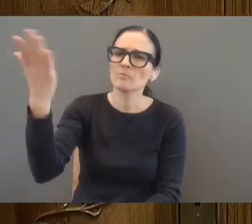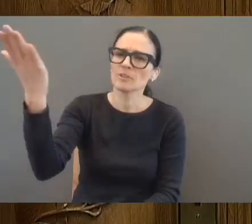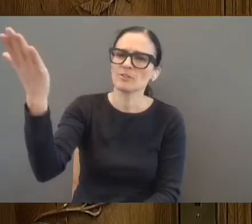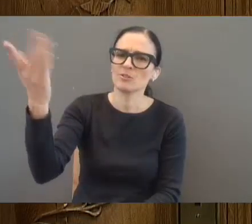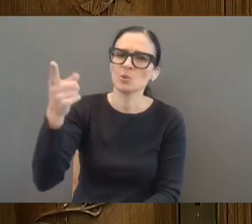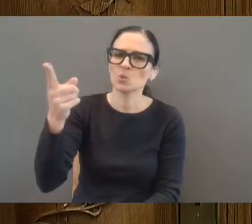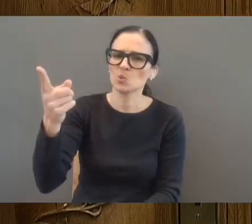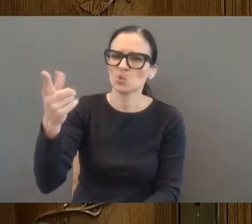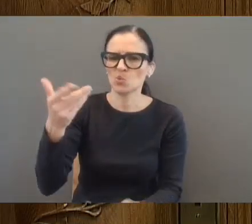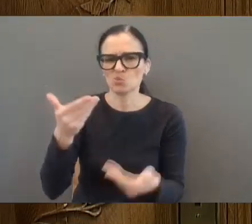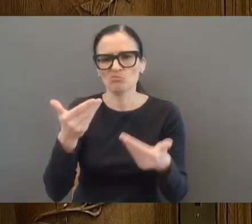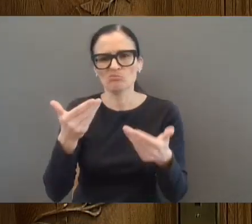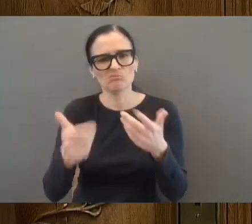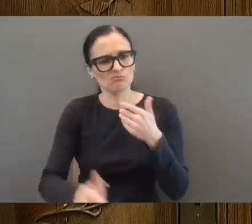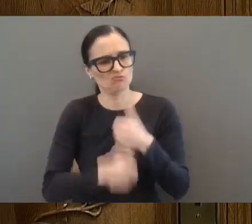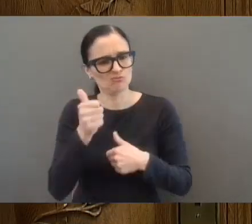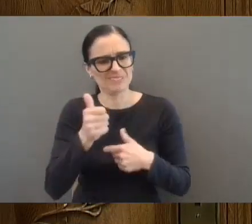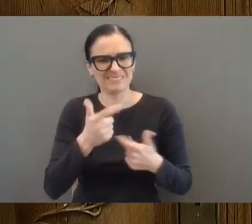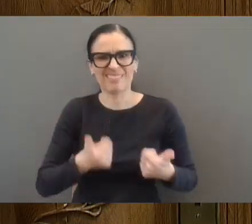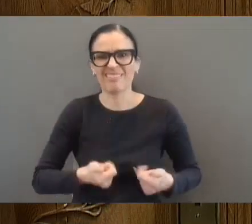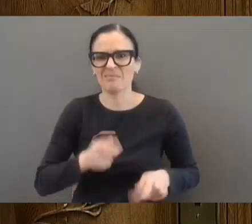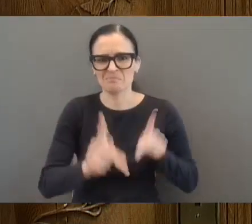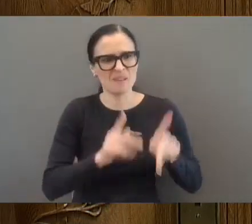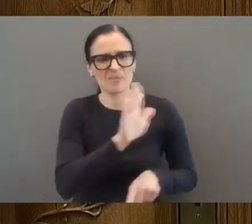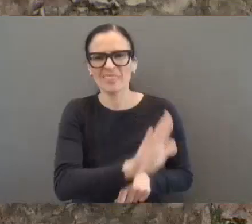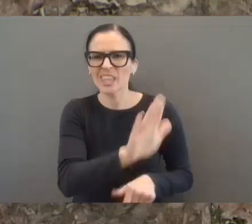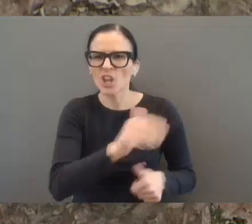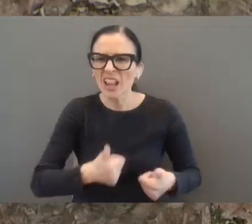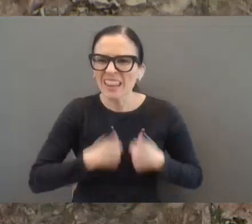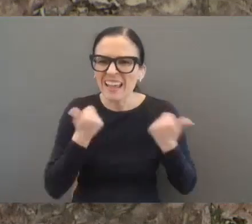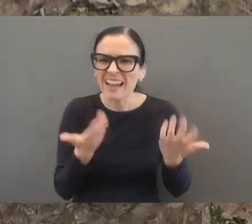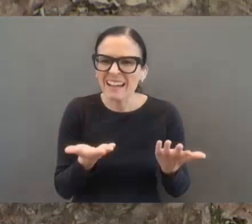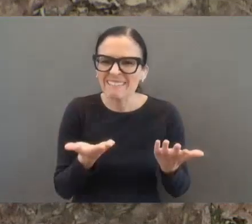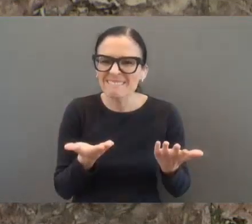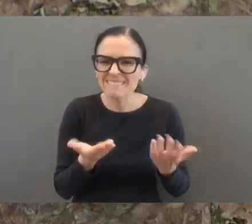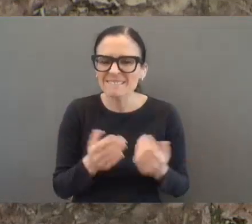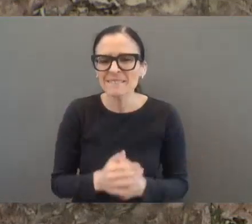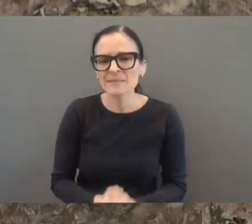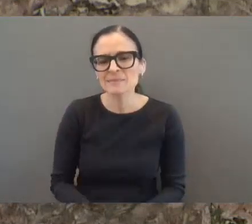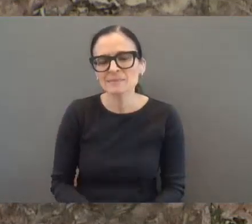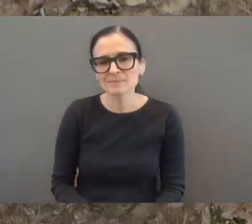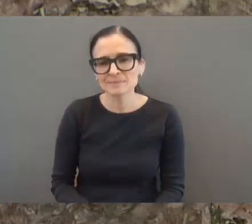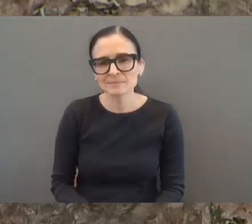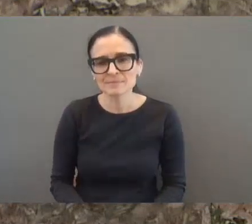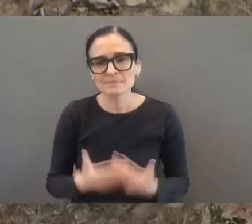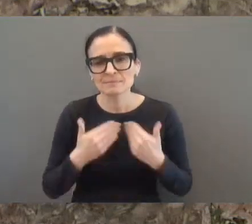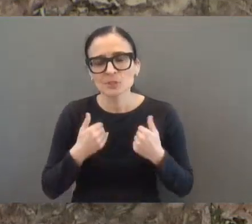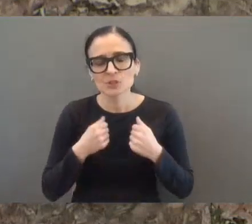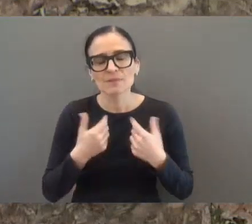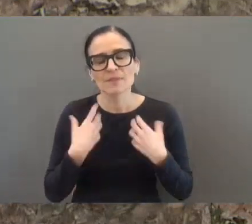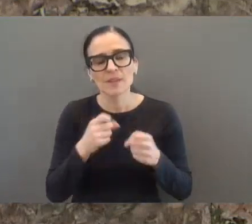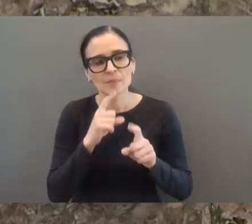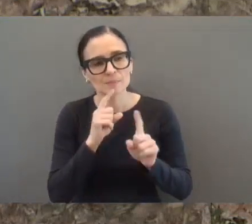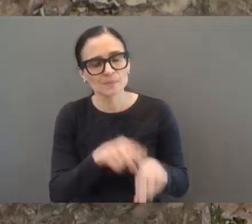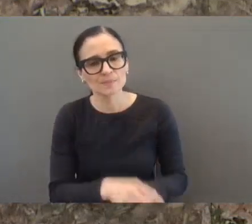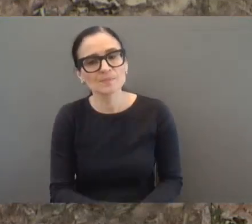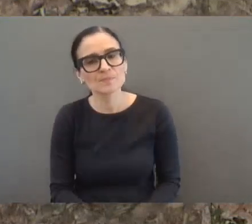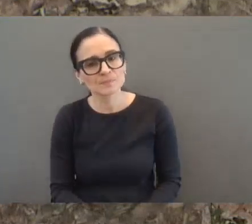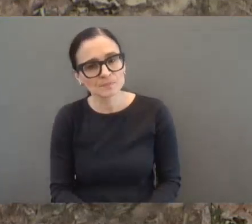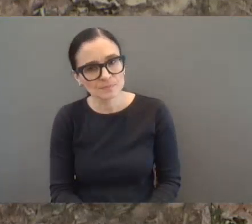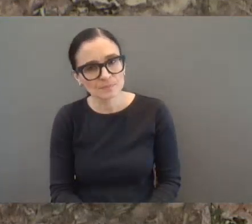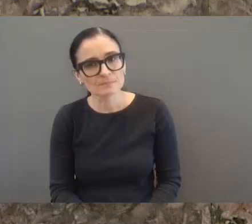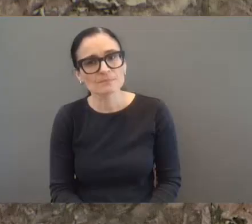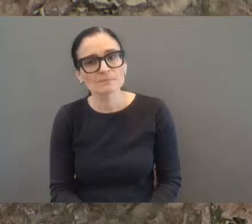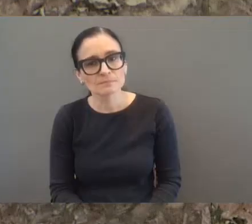Minister of Health. Thank you, Honourable Speaker. And of course, nobody wants to see this happening. And that's why we need to continue